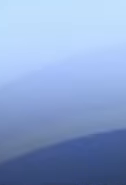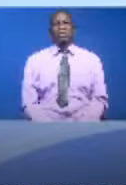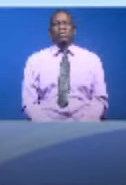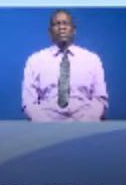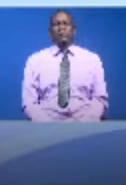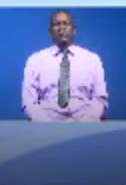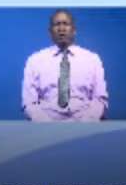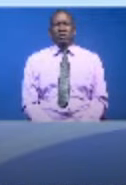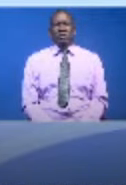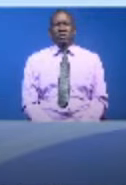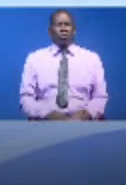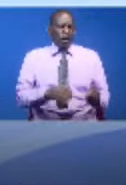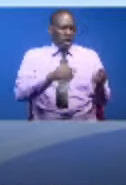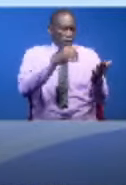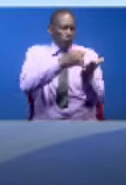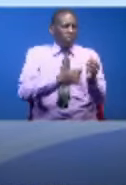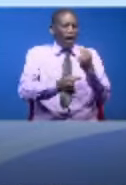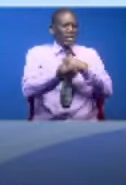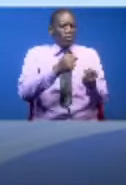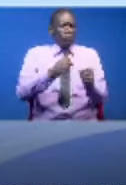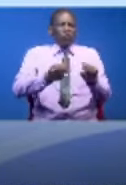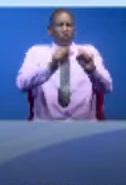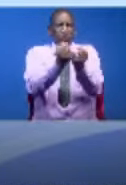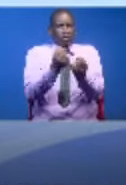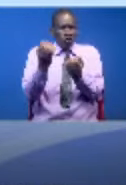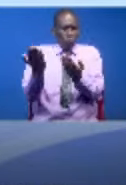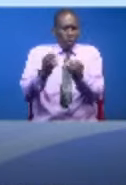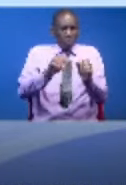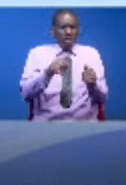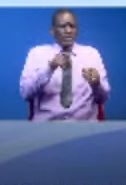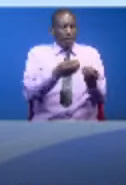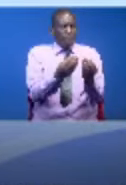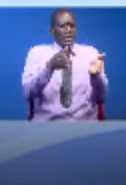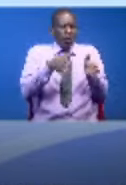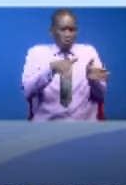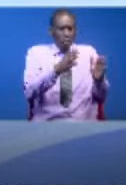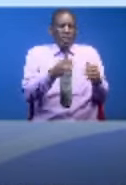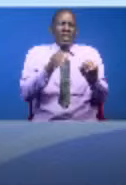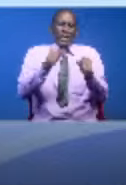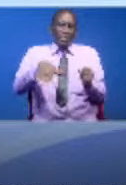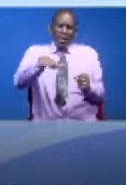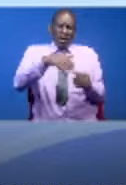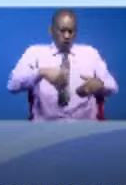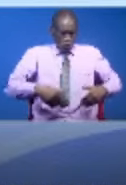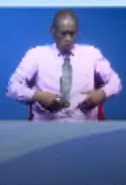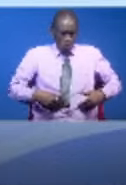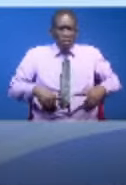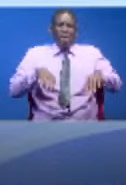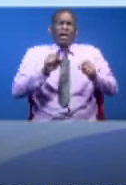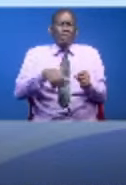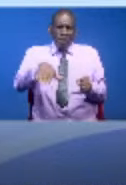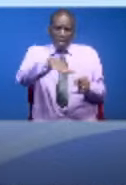up social well-being. Yeah. And this can be in many instances. It could be around youth, it could be around